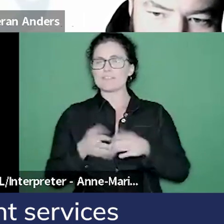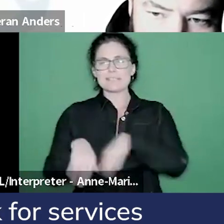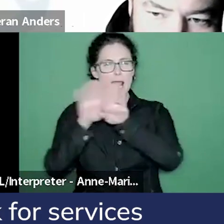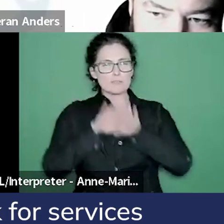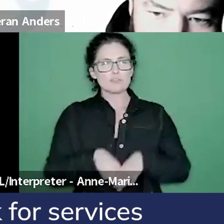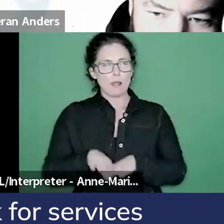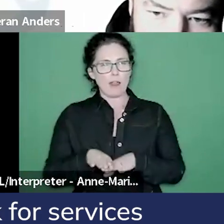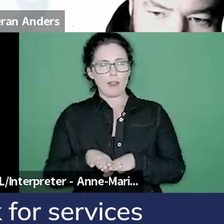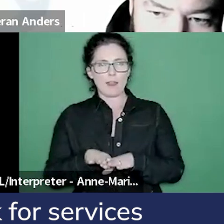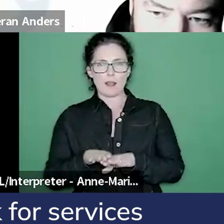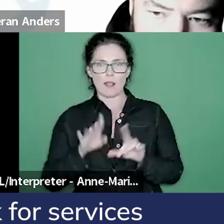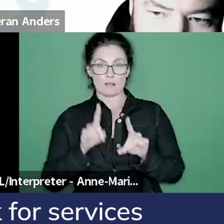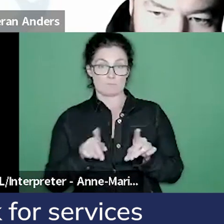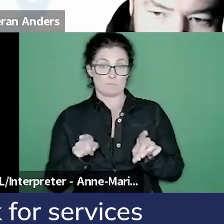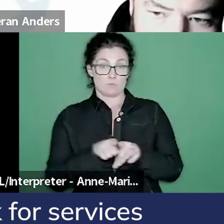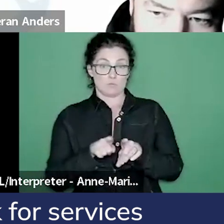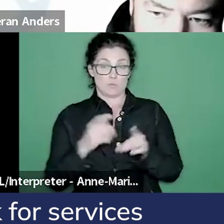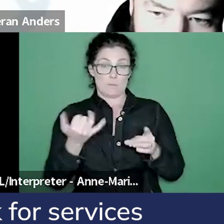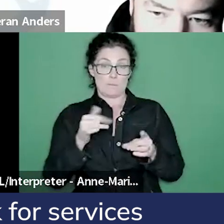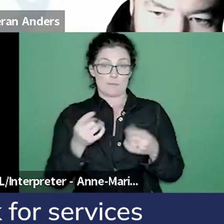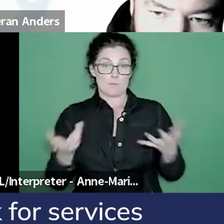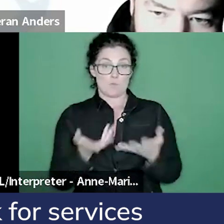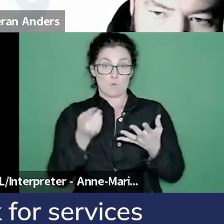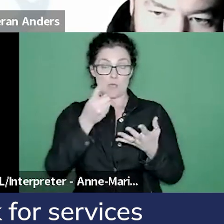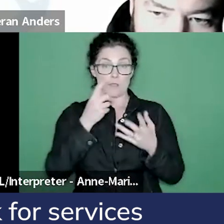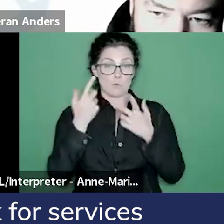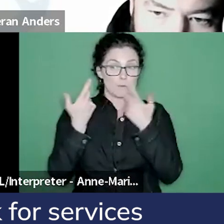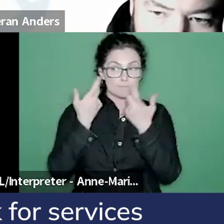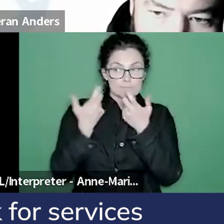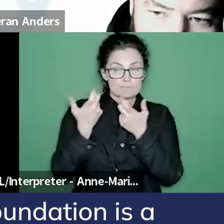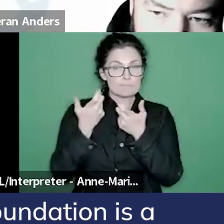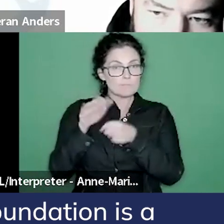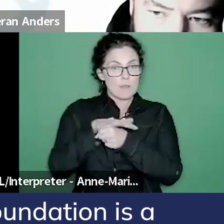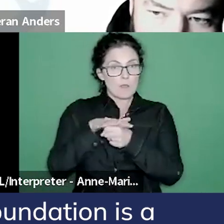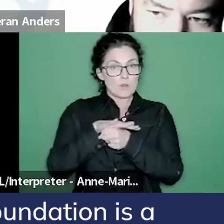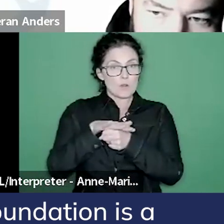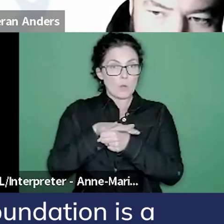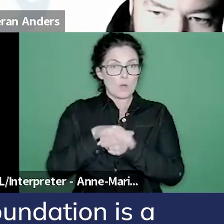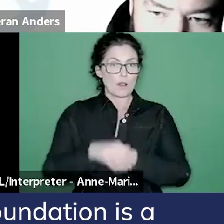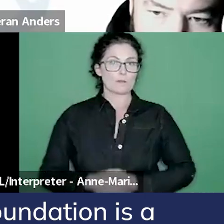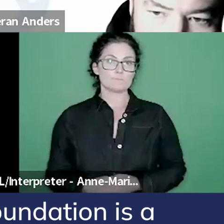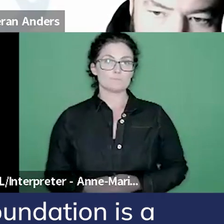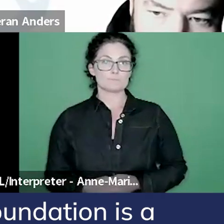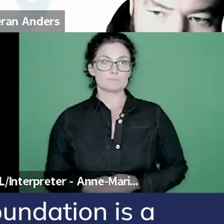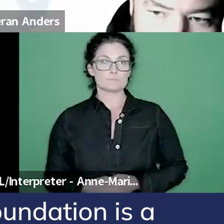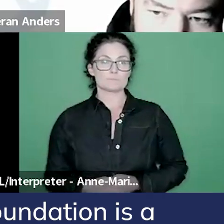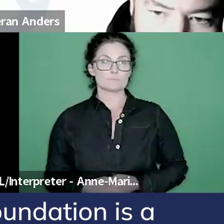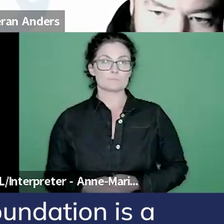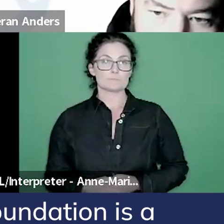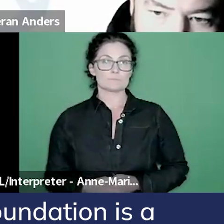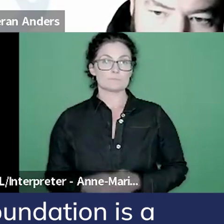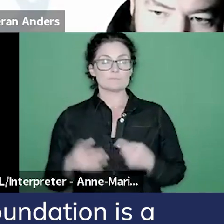nationally, but also where you might be able to look for services available locally as well. And I think just having that kind of as